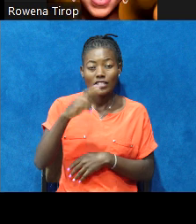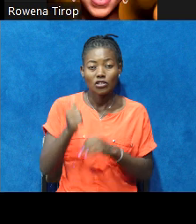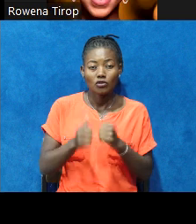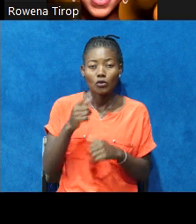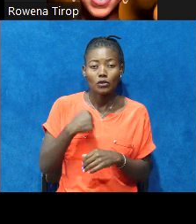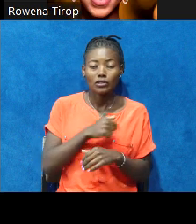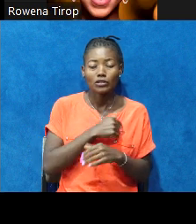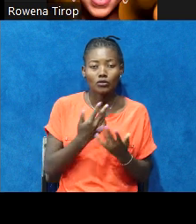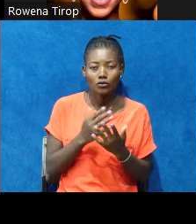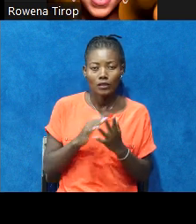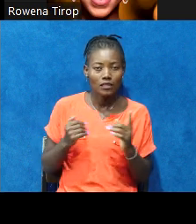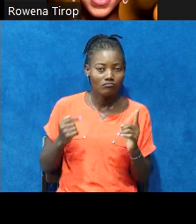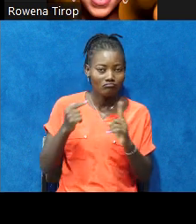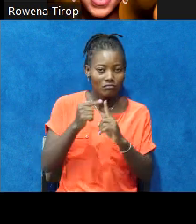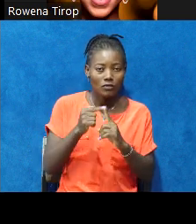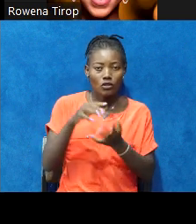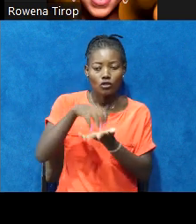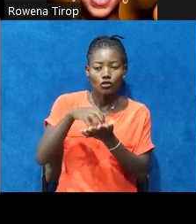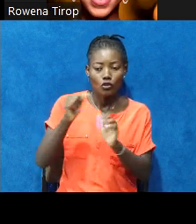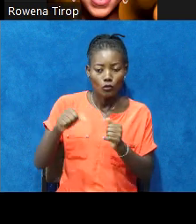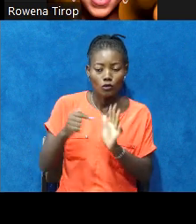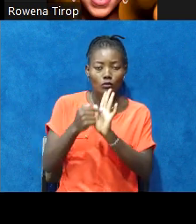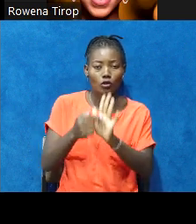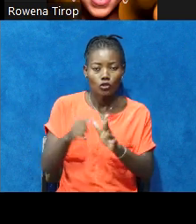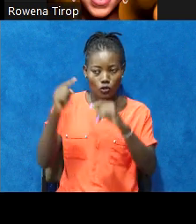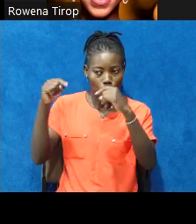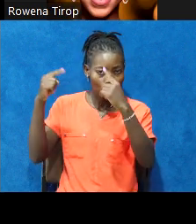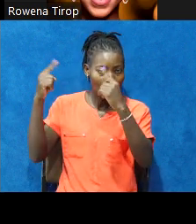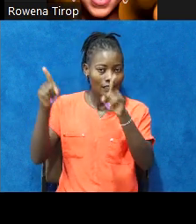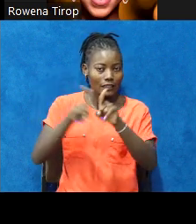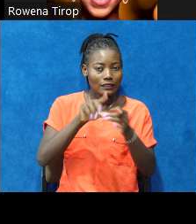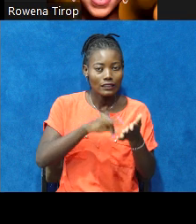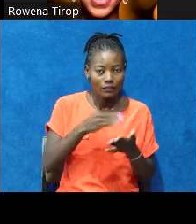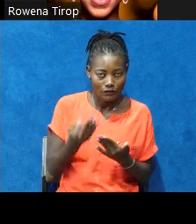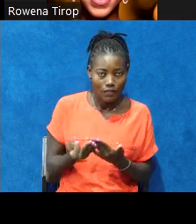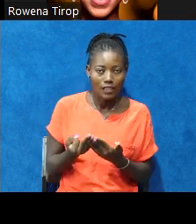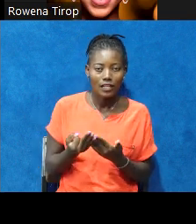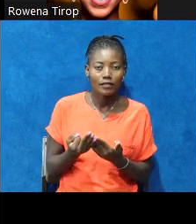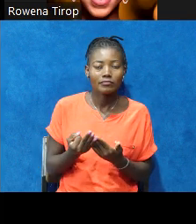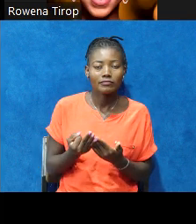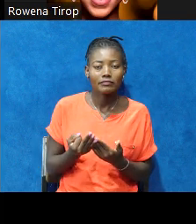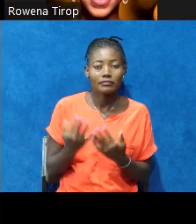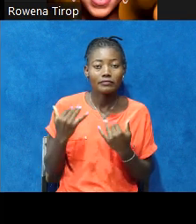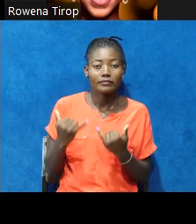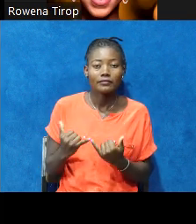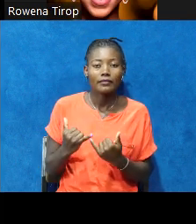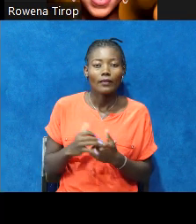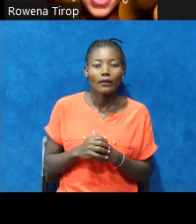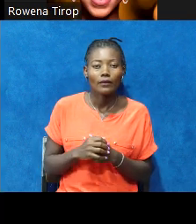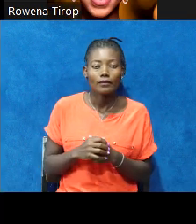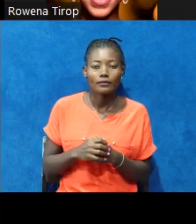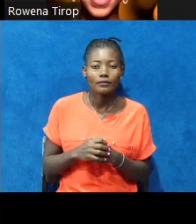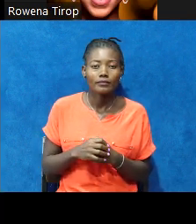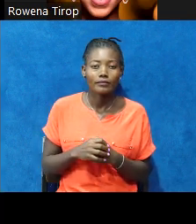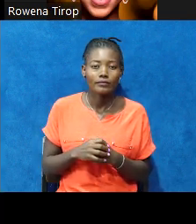approach the situation can determine our success or failure," by Peyton Manning. So